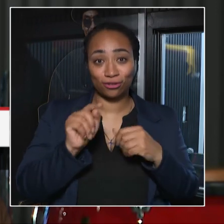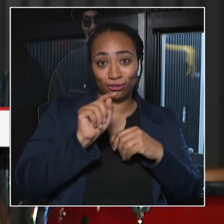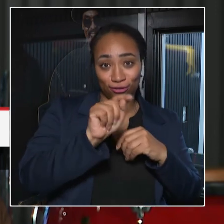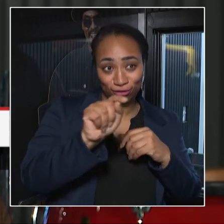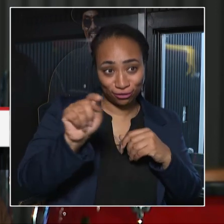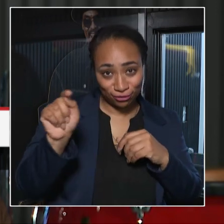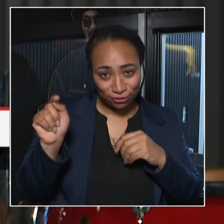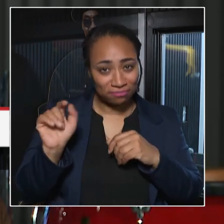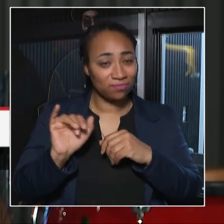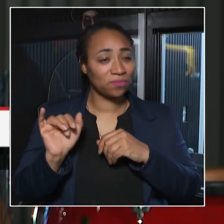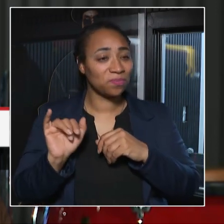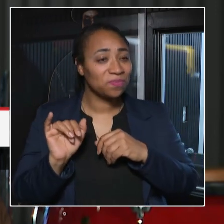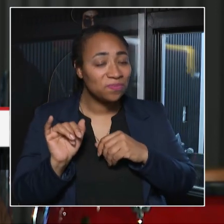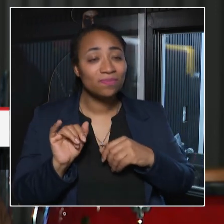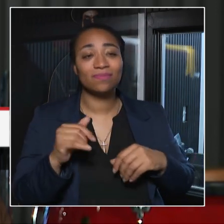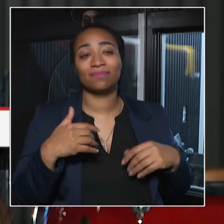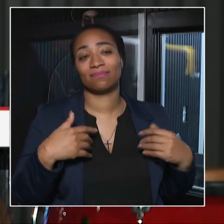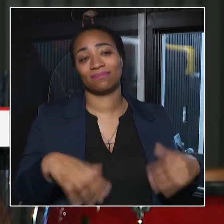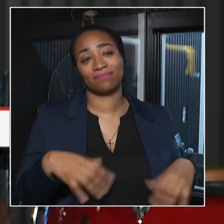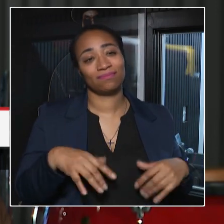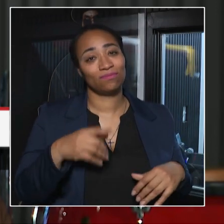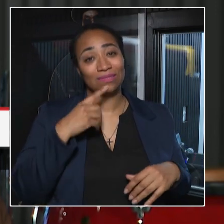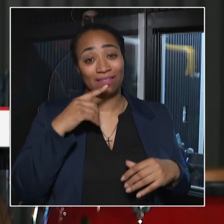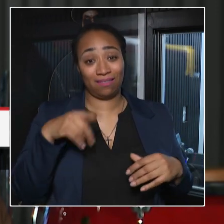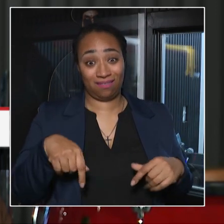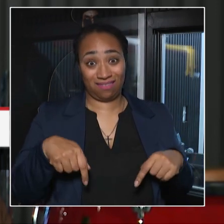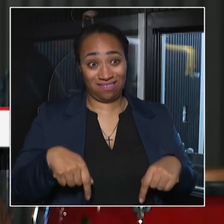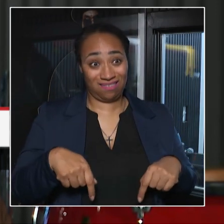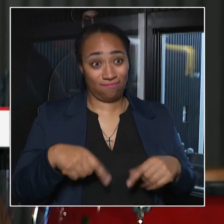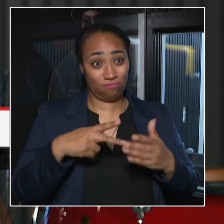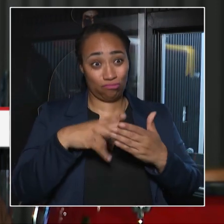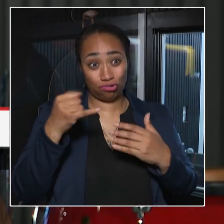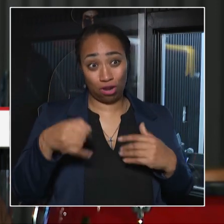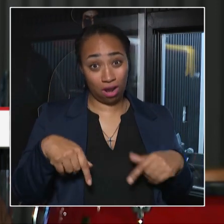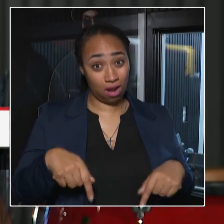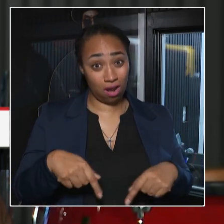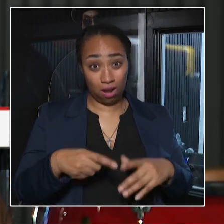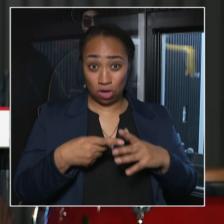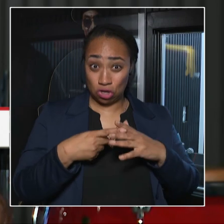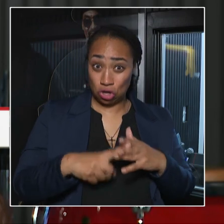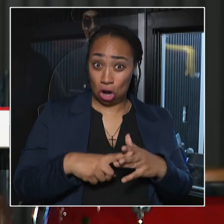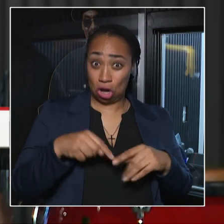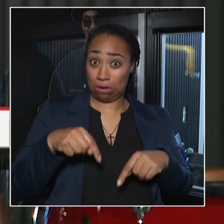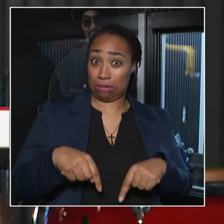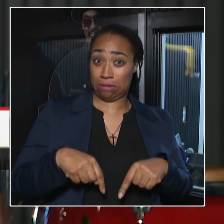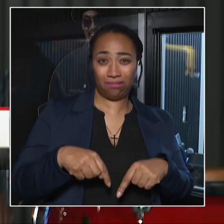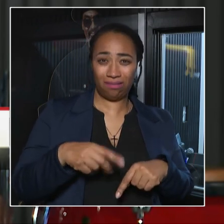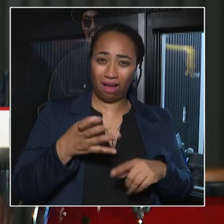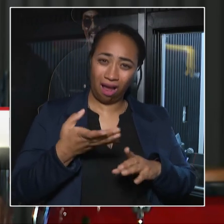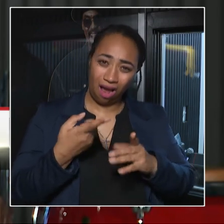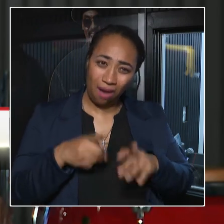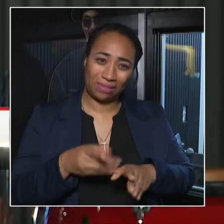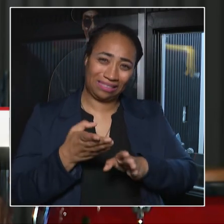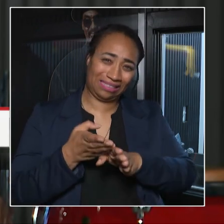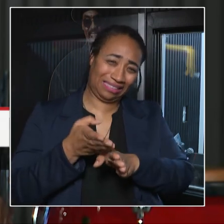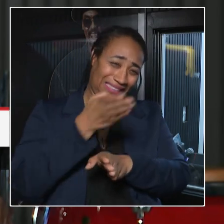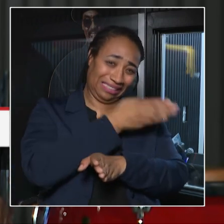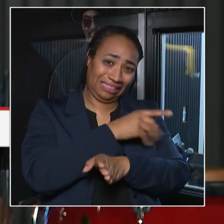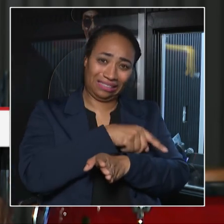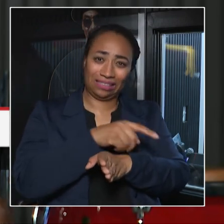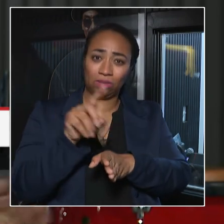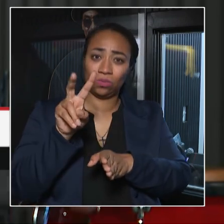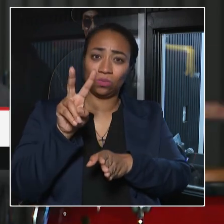Museum. 2012, I started working with former gang members and got 10 of them, the leaders, to work with me. 2 of them